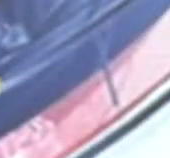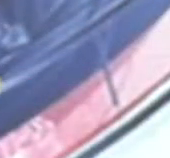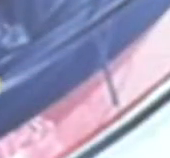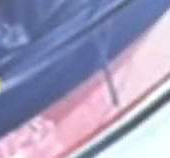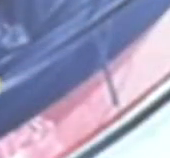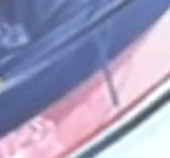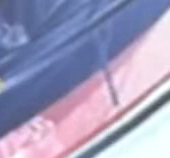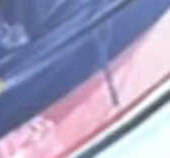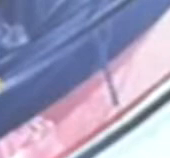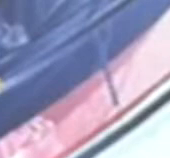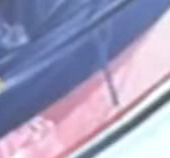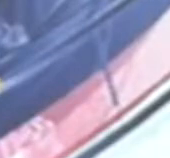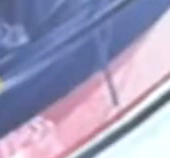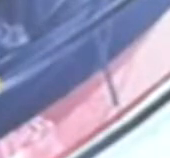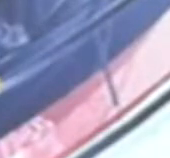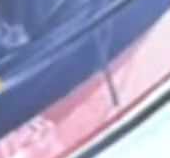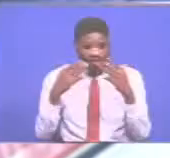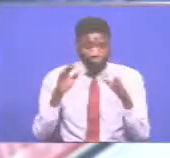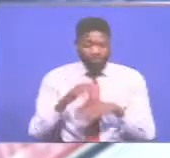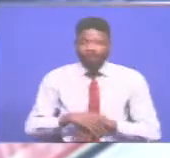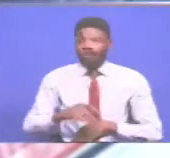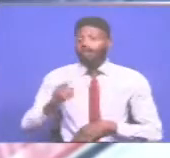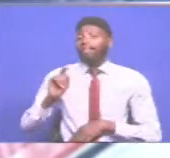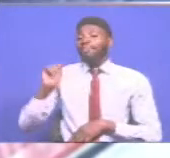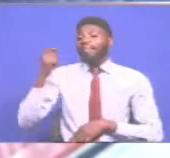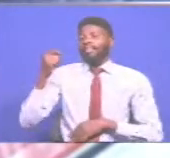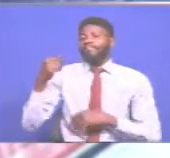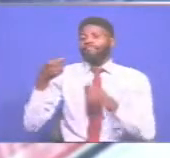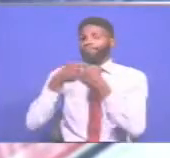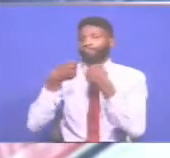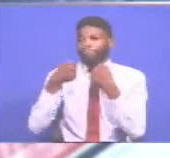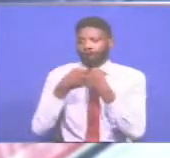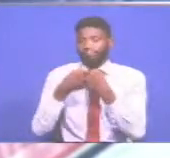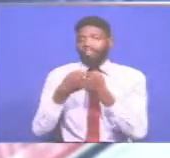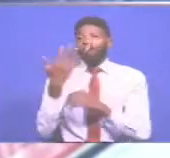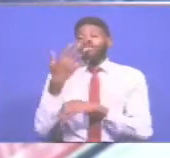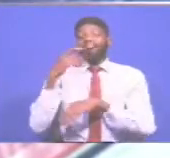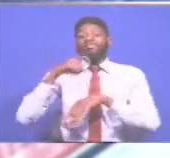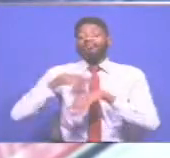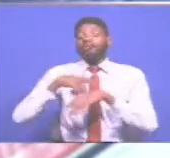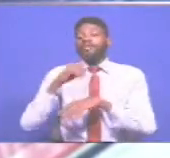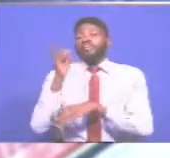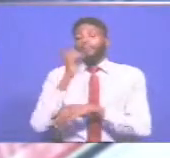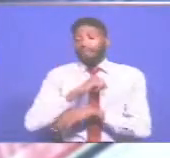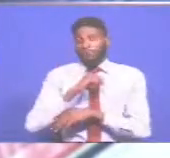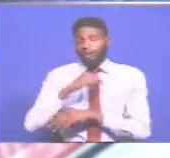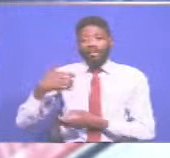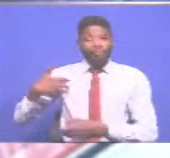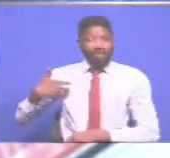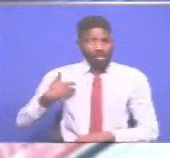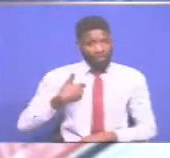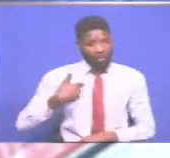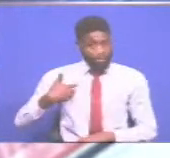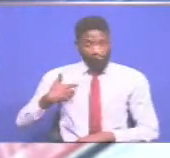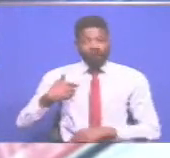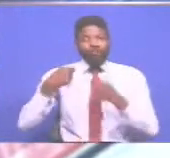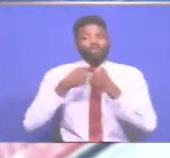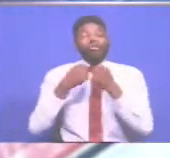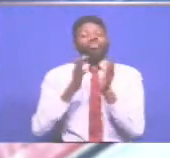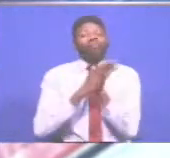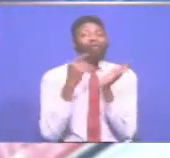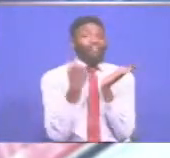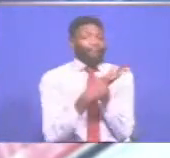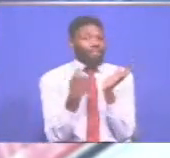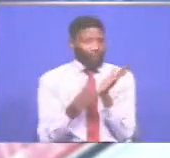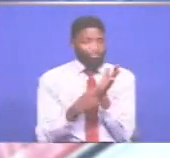And before we wrap it up, Kenya has just played their 5th match at the Rugby Afrique Solidarity Camp against Uganda and